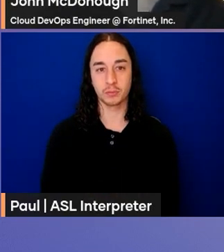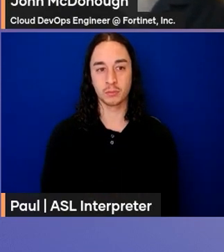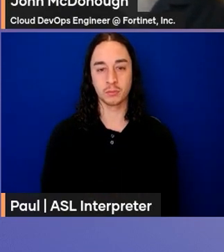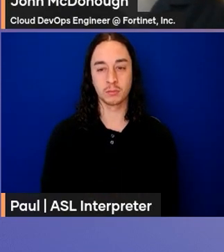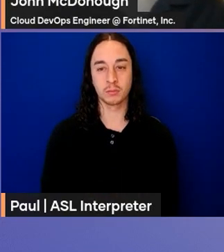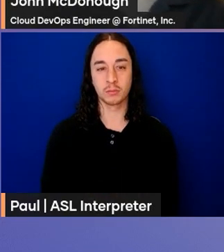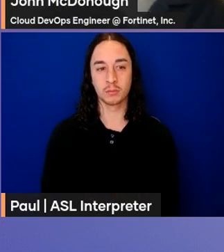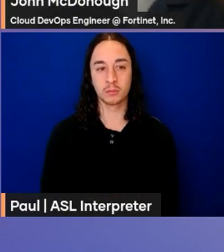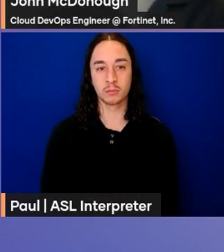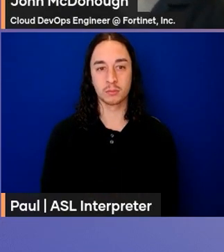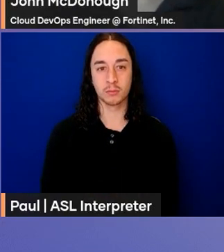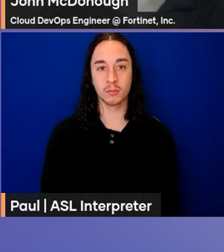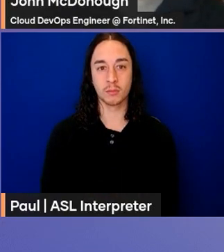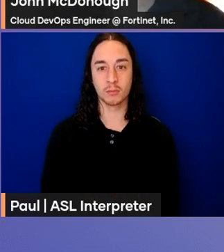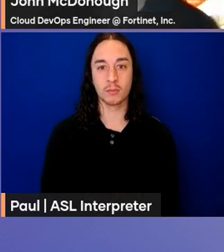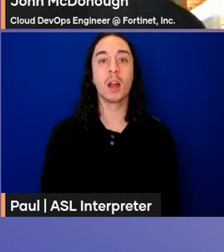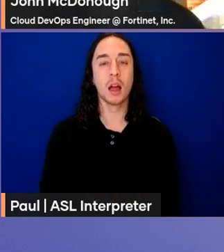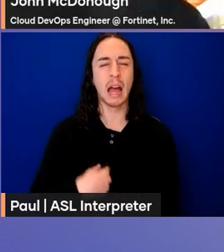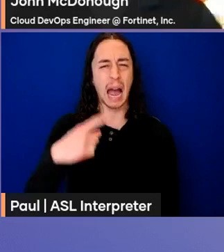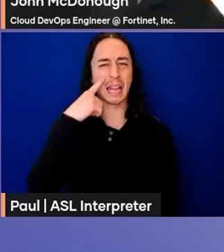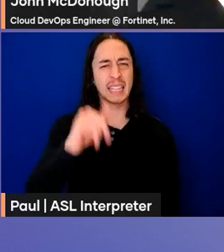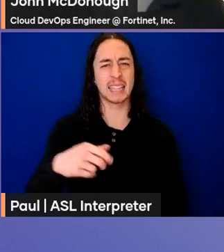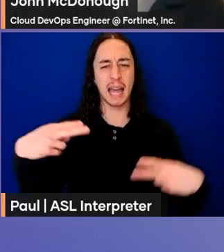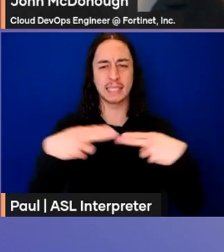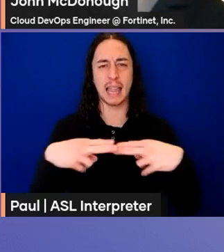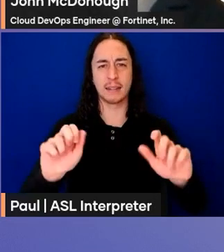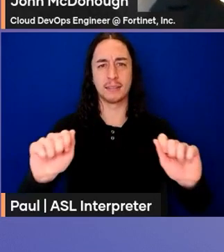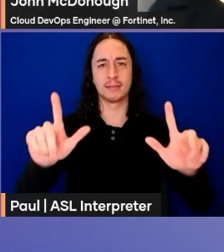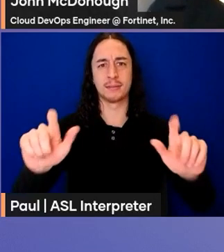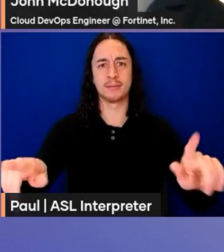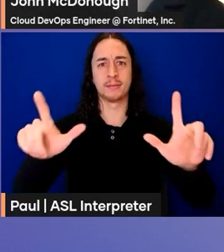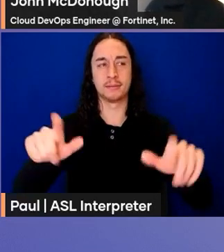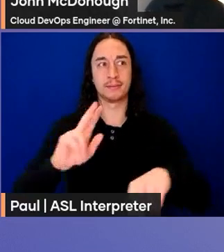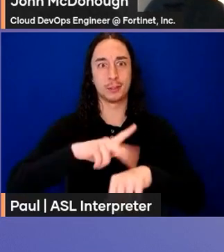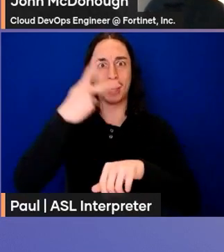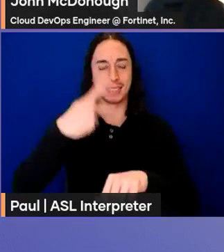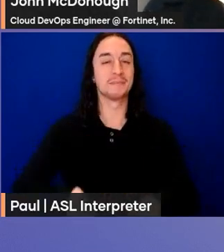I think I have that slide in twice. Okay, so we'll move on to the next one.